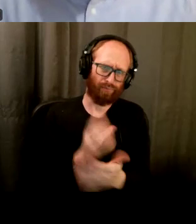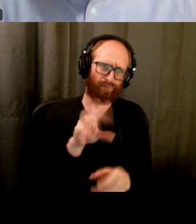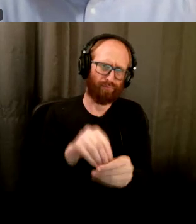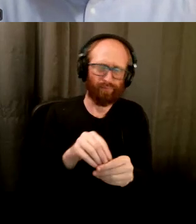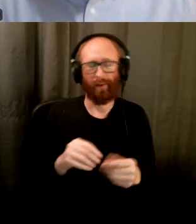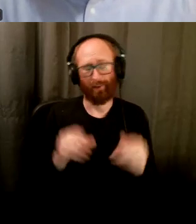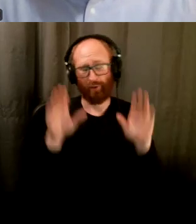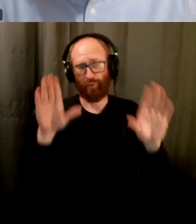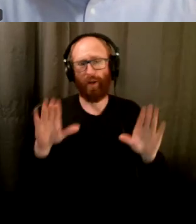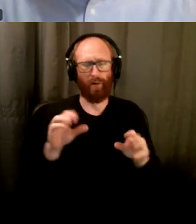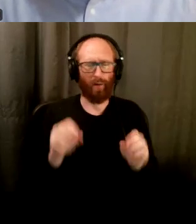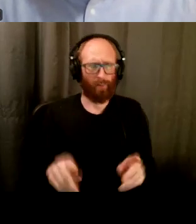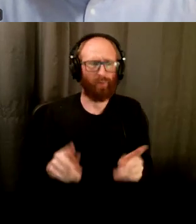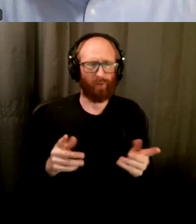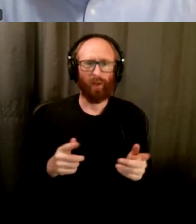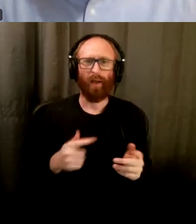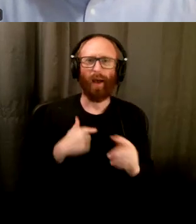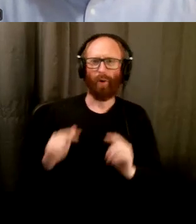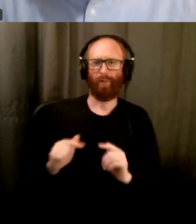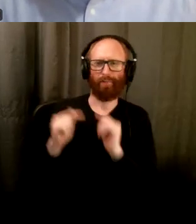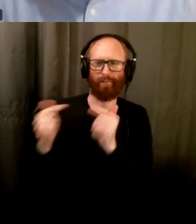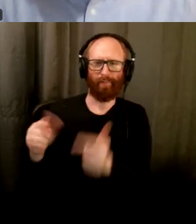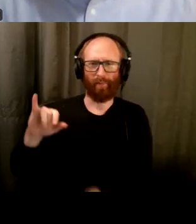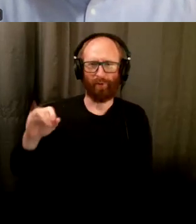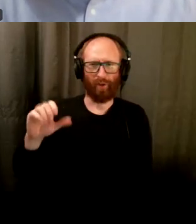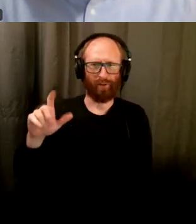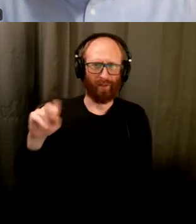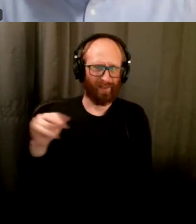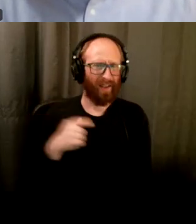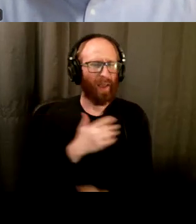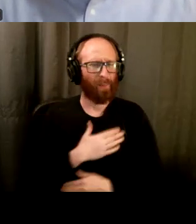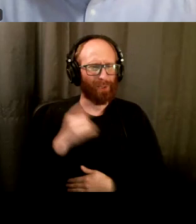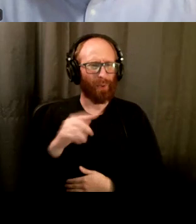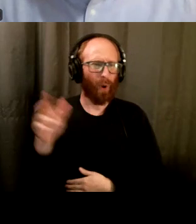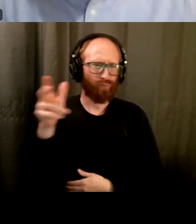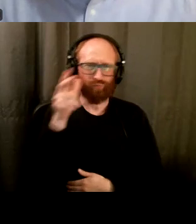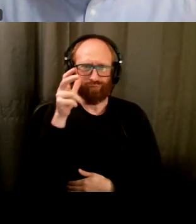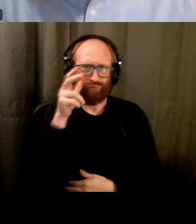to Jocelyn. I appreciate everyone listening, and yeah, I hope you enjoy the rest of the webinar.